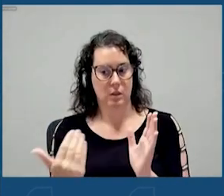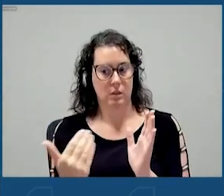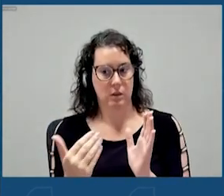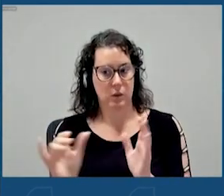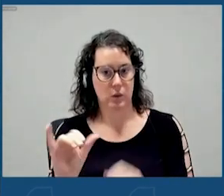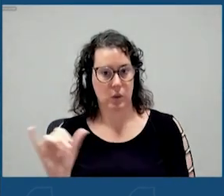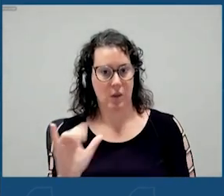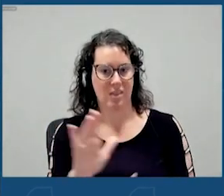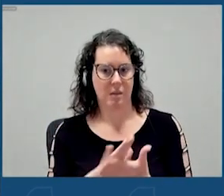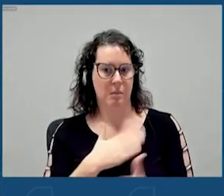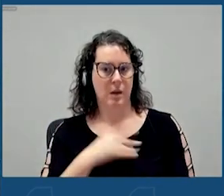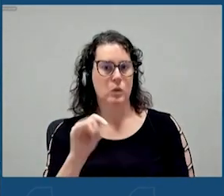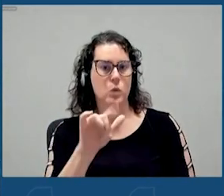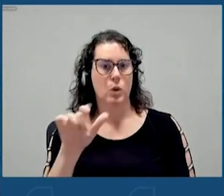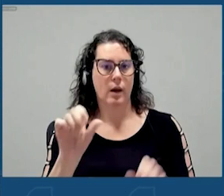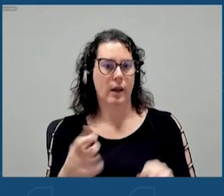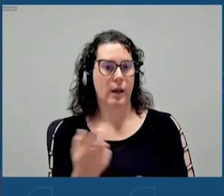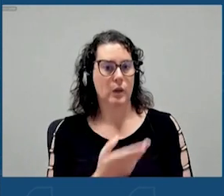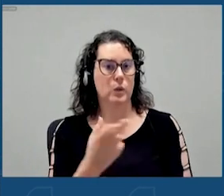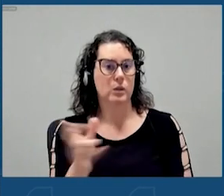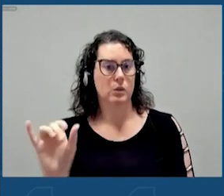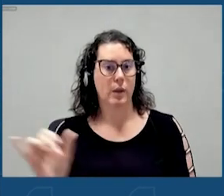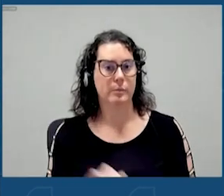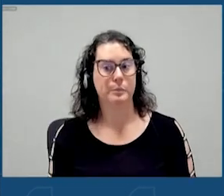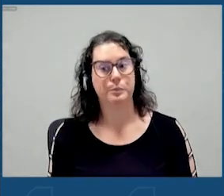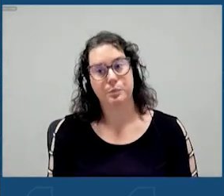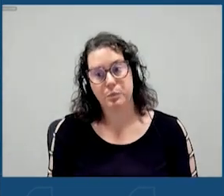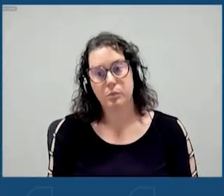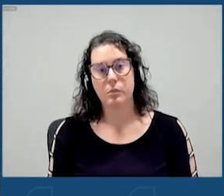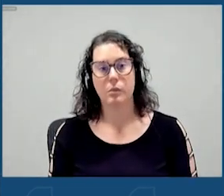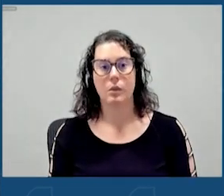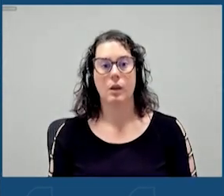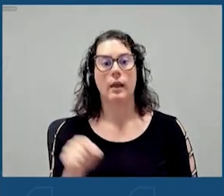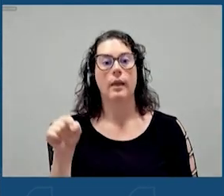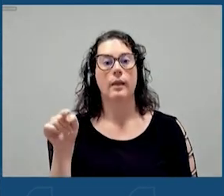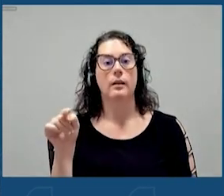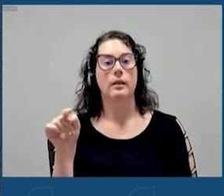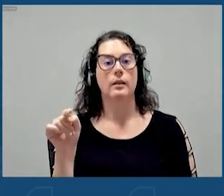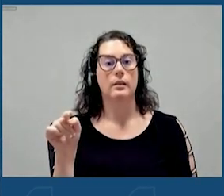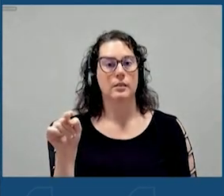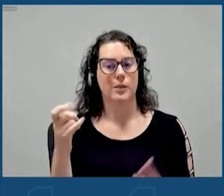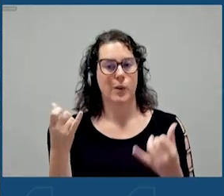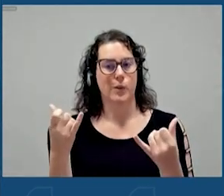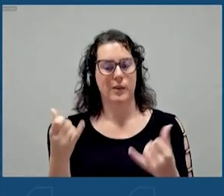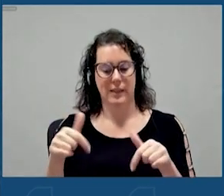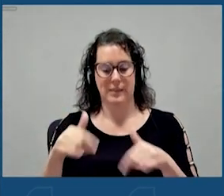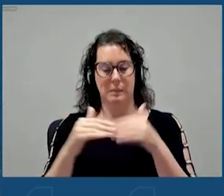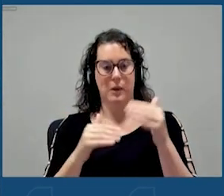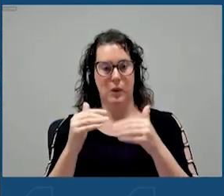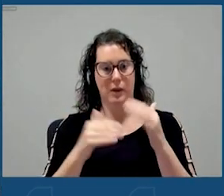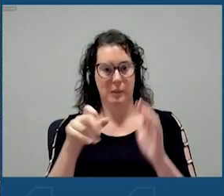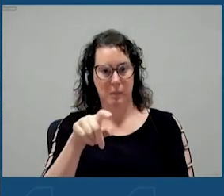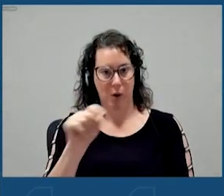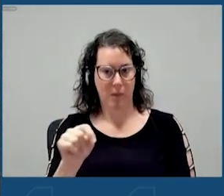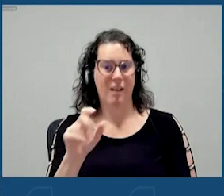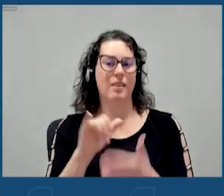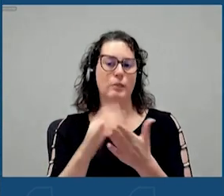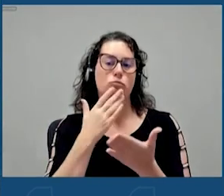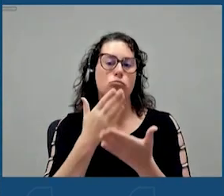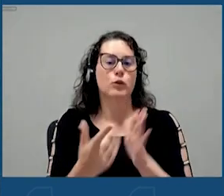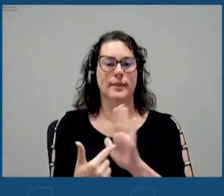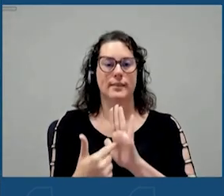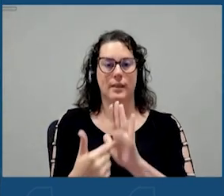I can use as well. So this is building where we are today. The apartments are an example of